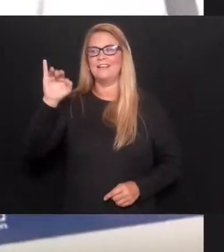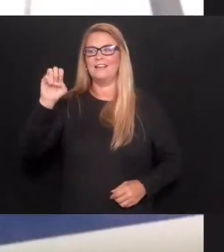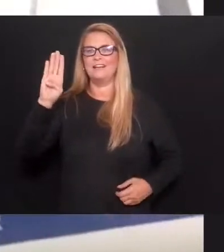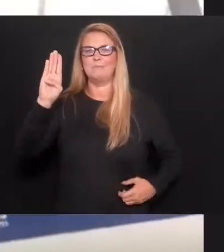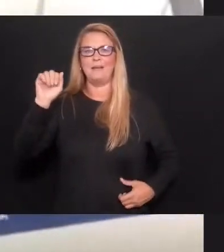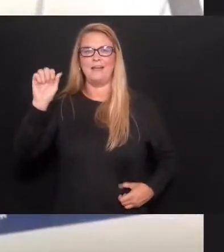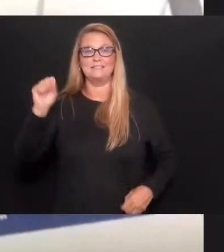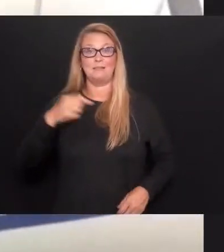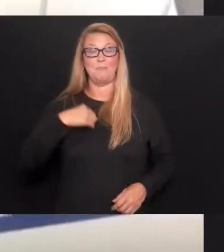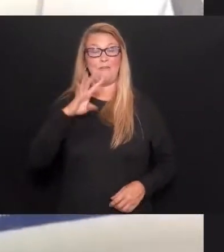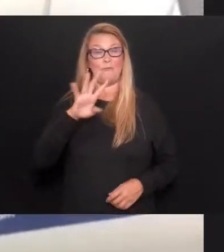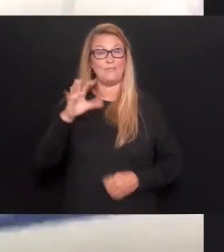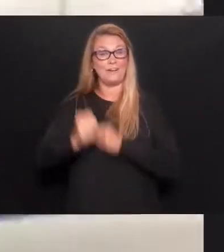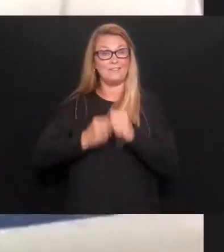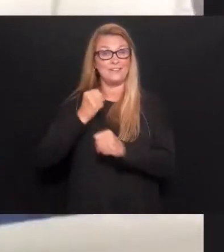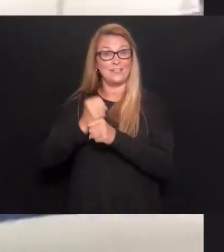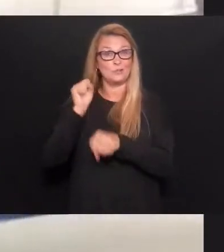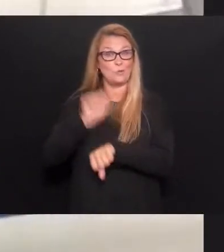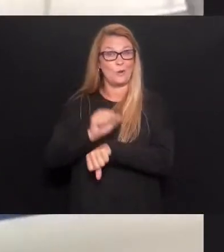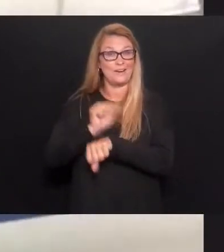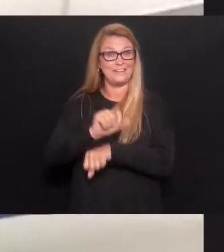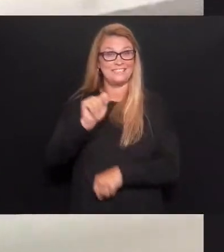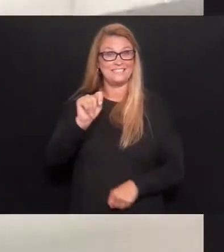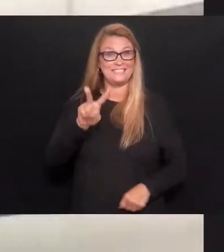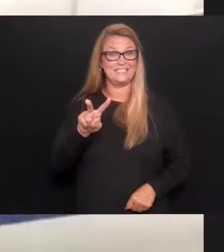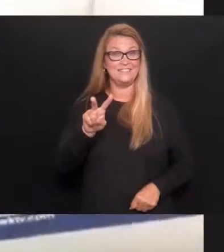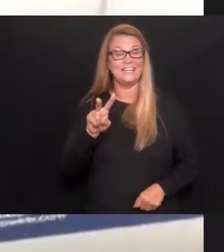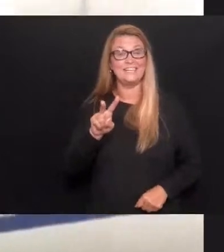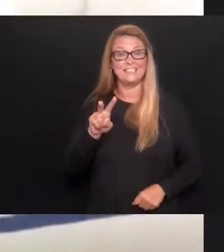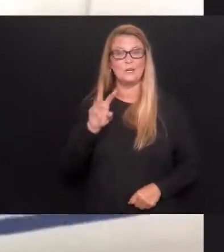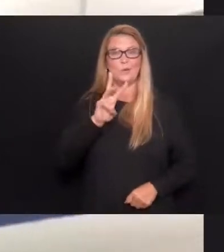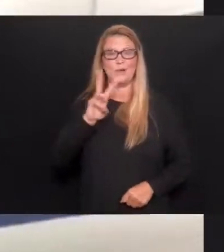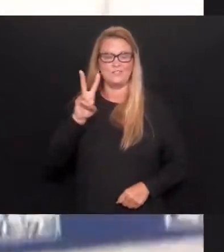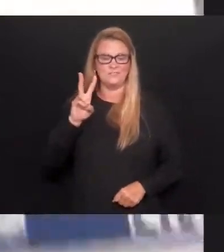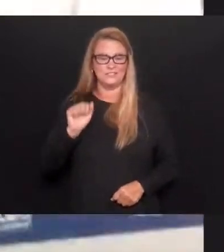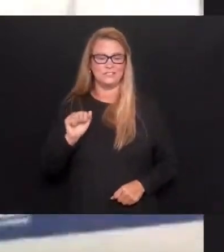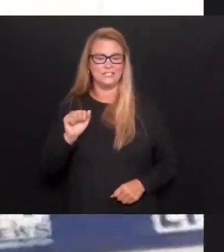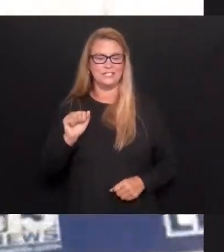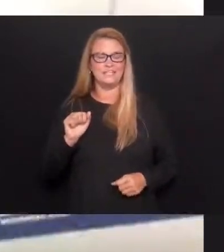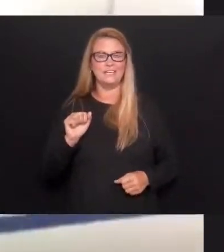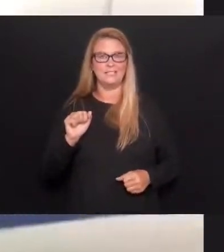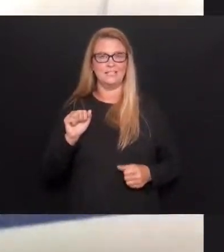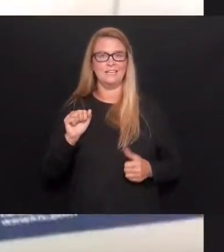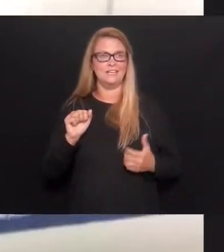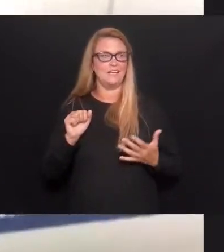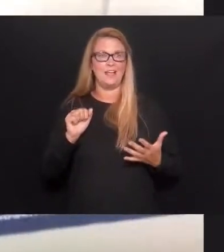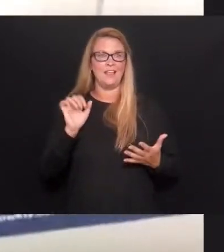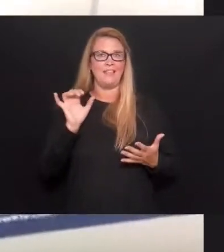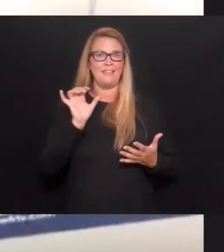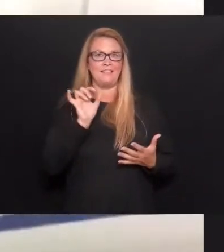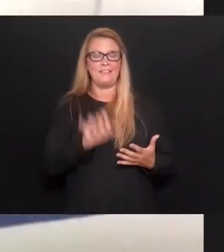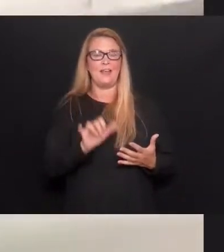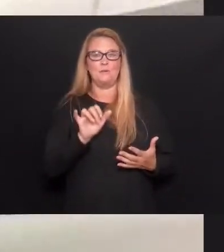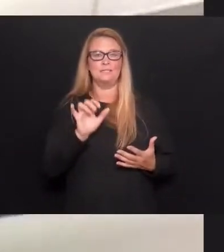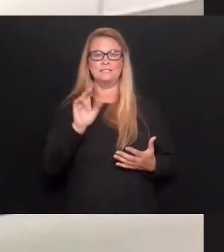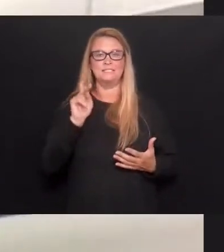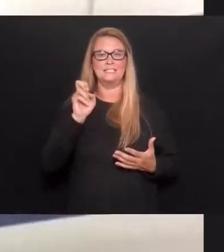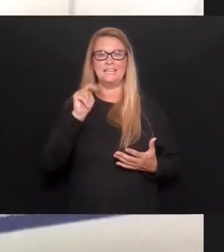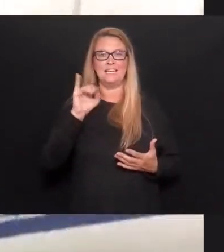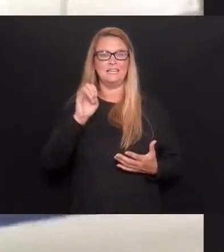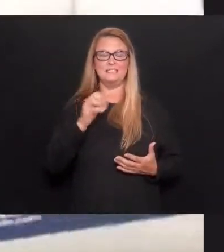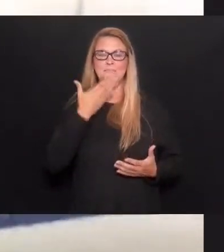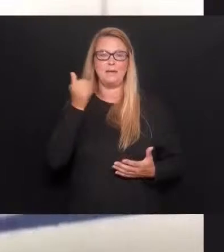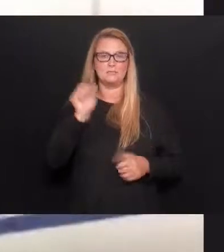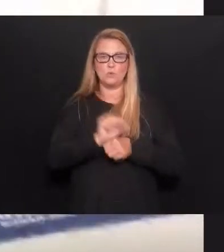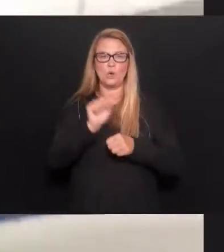in radio and television, the expose on the West Virginia State Supreme Court was one of the finest pieces of journalism I've ever seen, Kenny. So happy